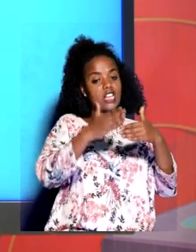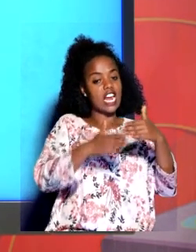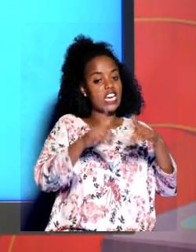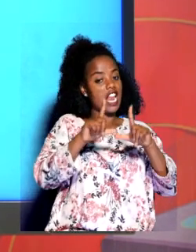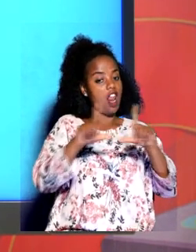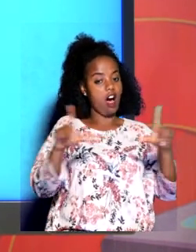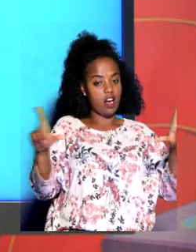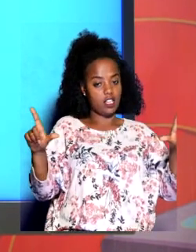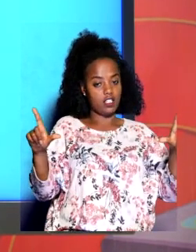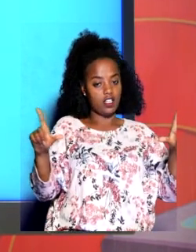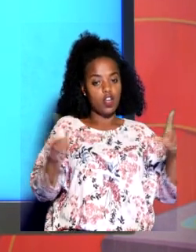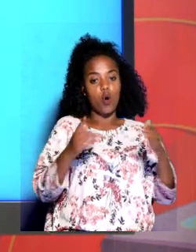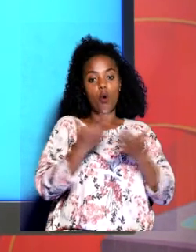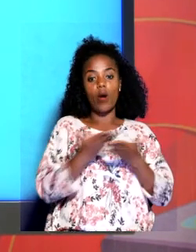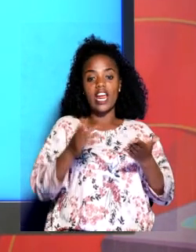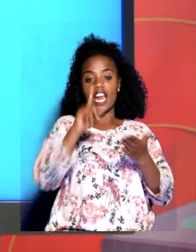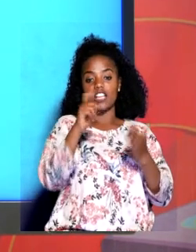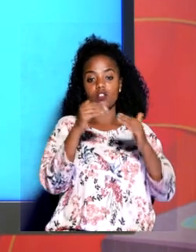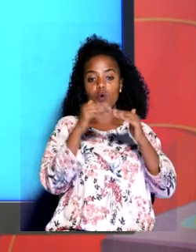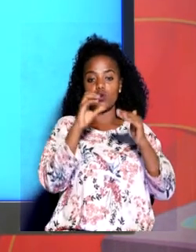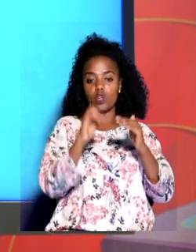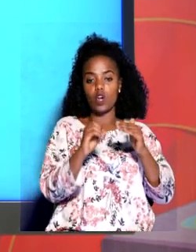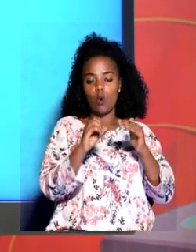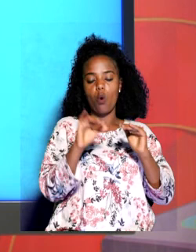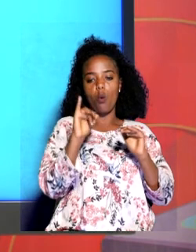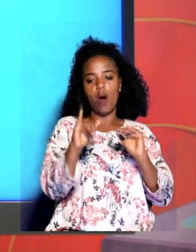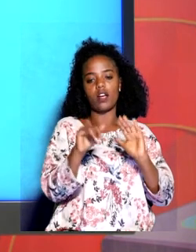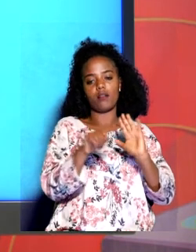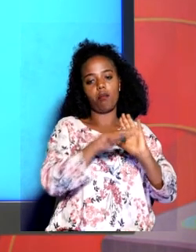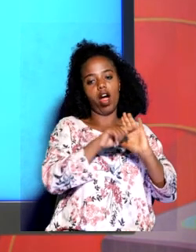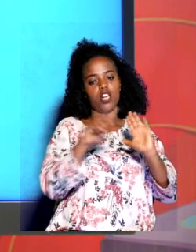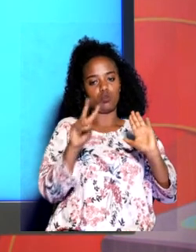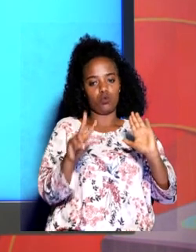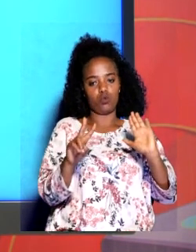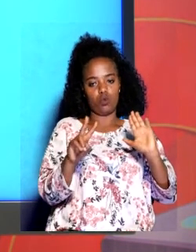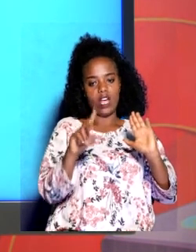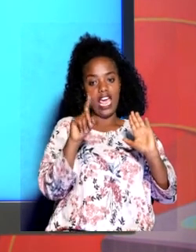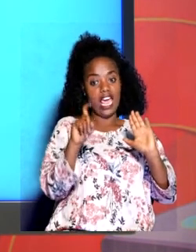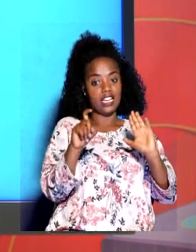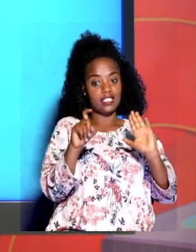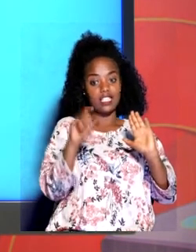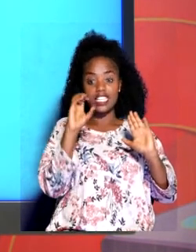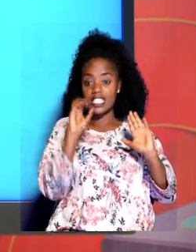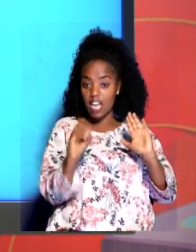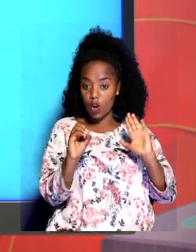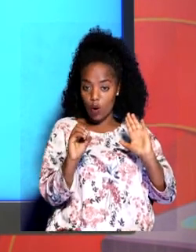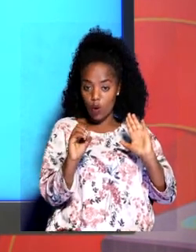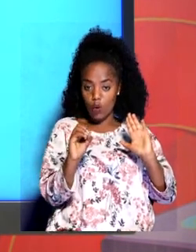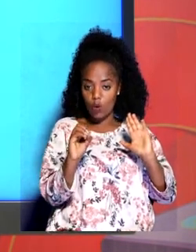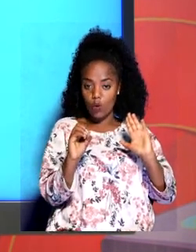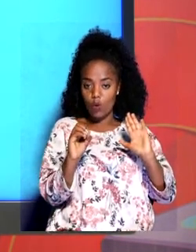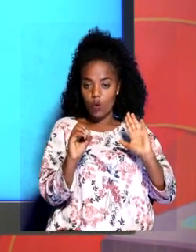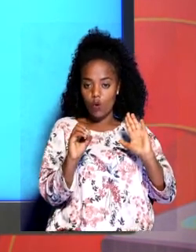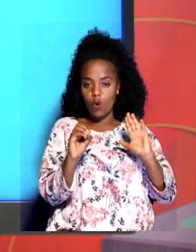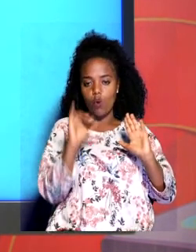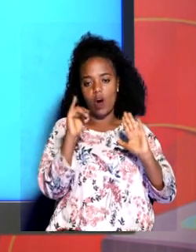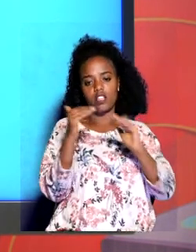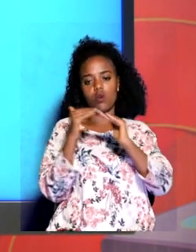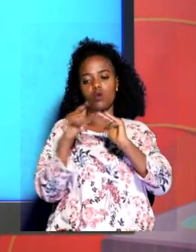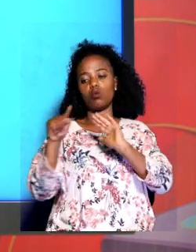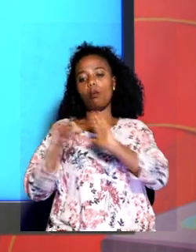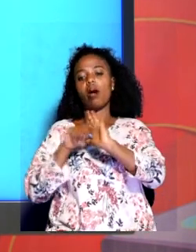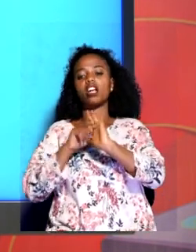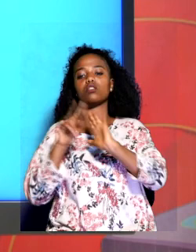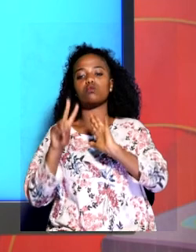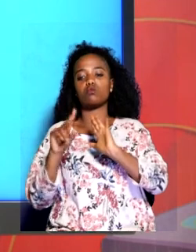line. When x is 0, y minus 2. When x is 0, y is minus 2 at this